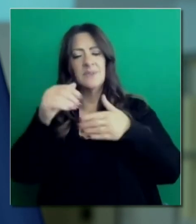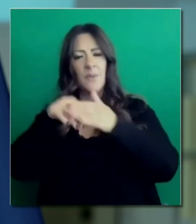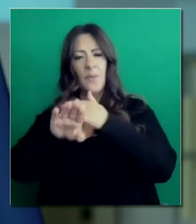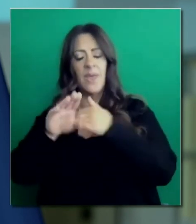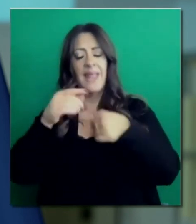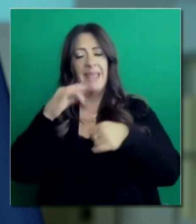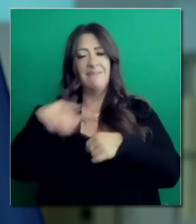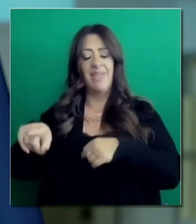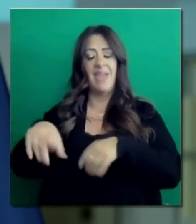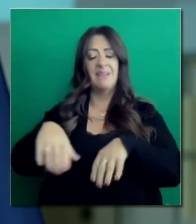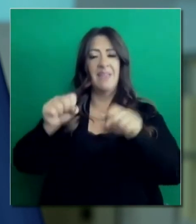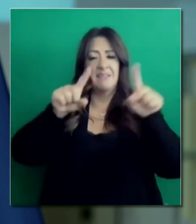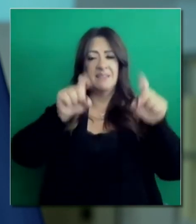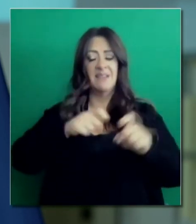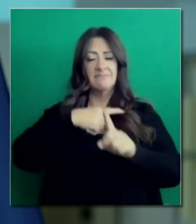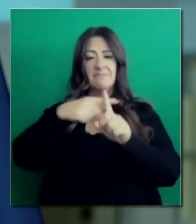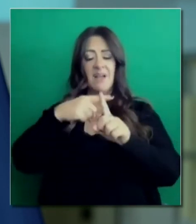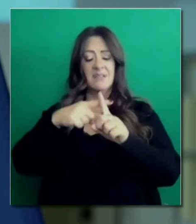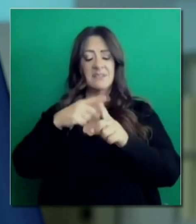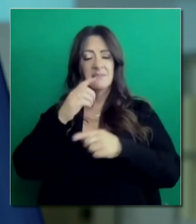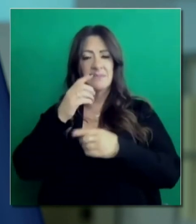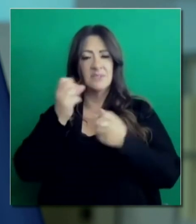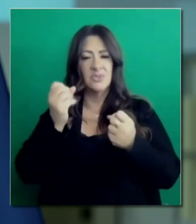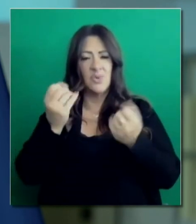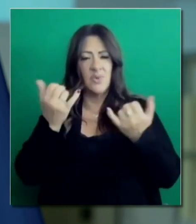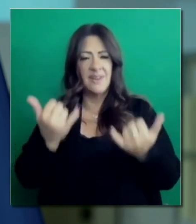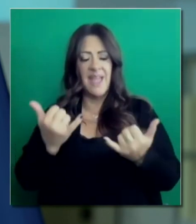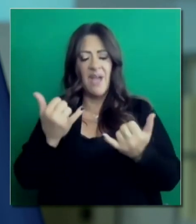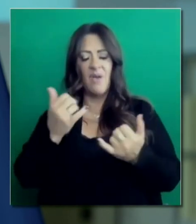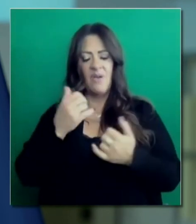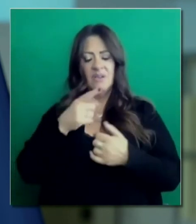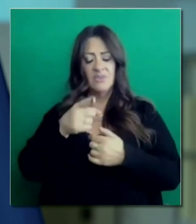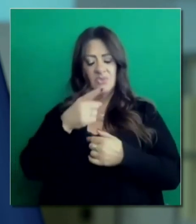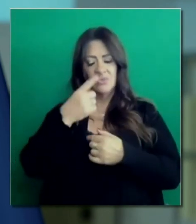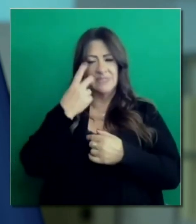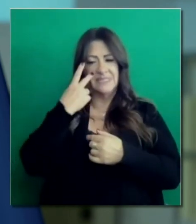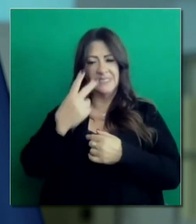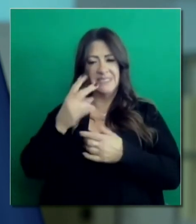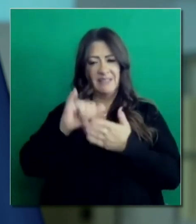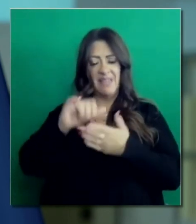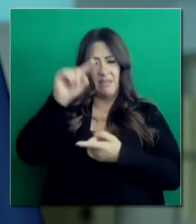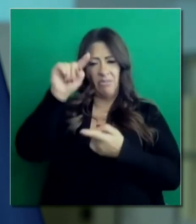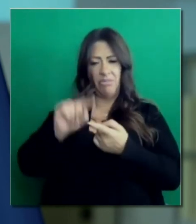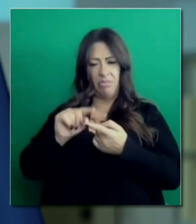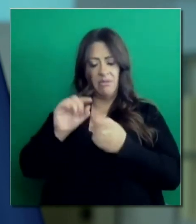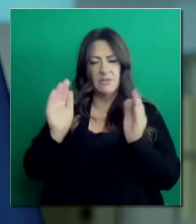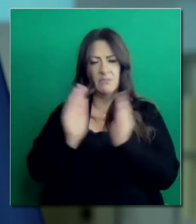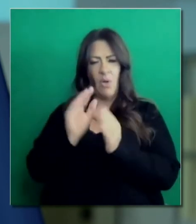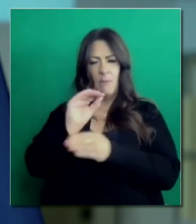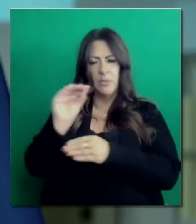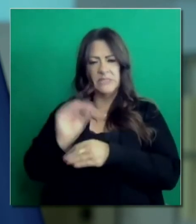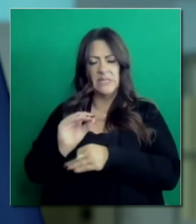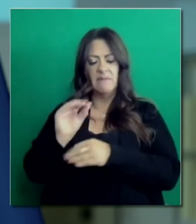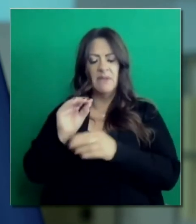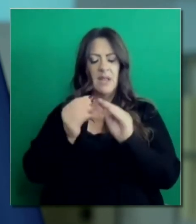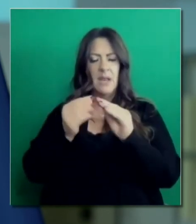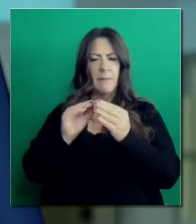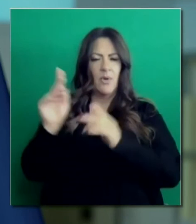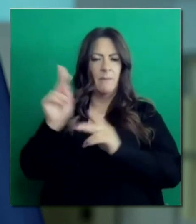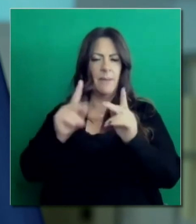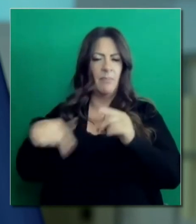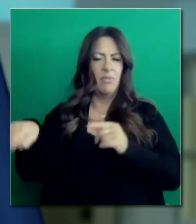wondering, my first question is, given the low numbers, are you considering any changes to the program? My second question is about getting vaccines to farm